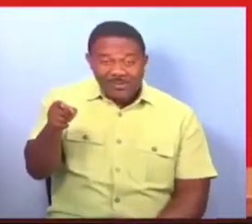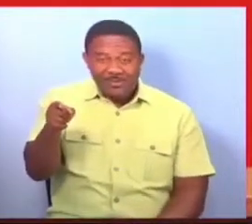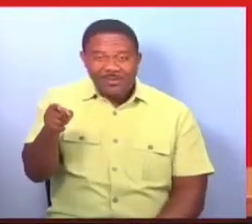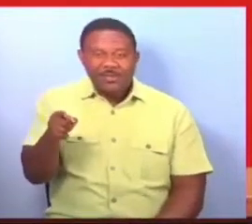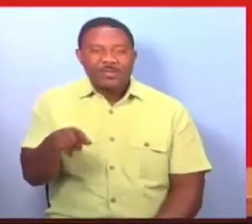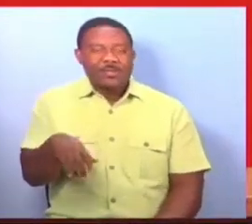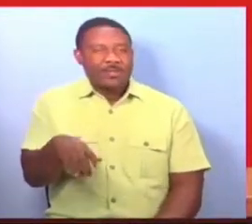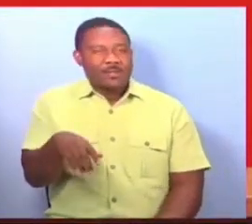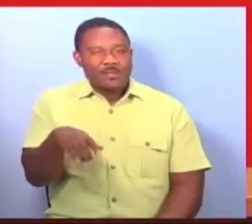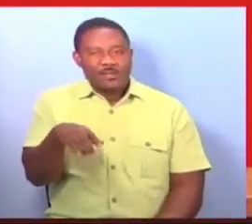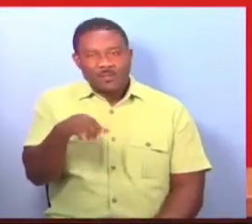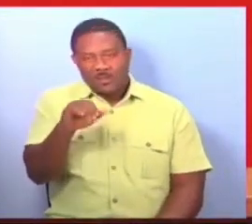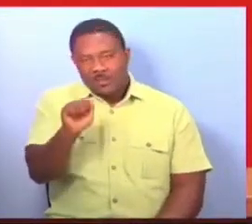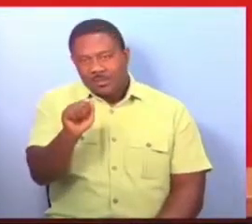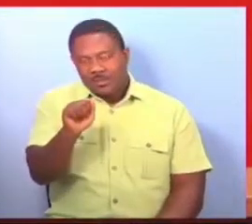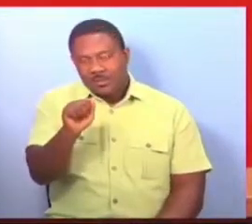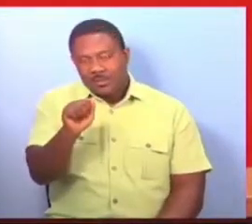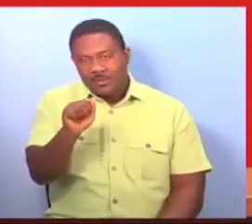Anyimedu Entry.